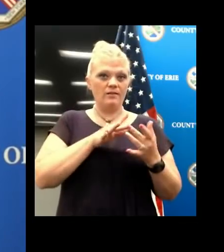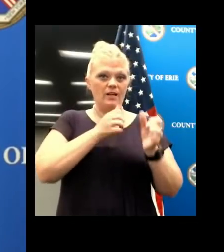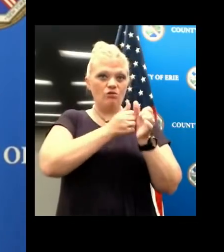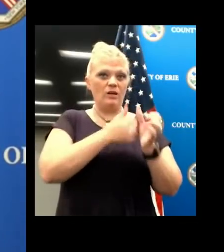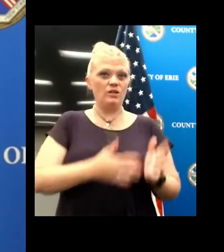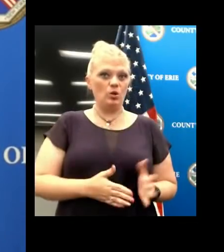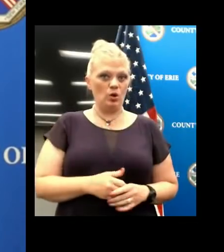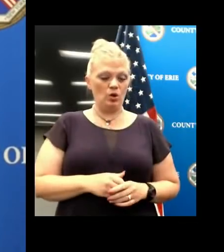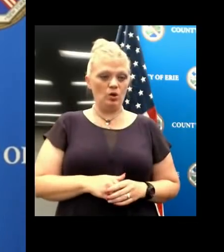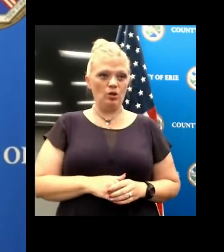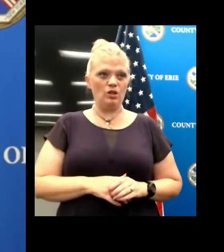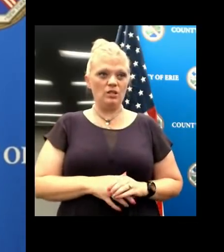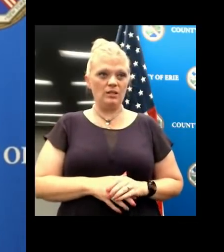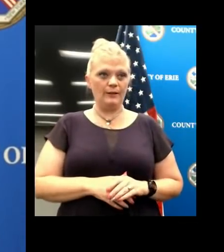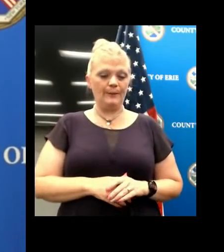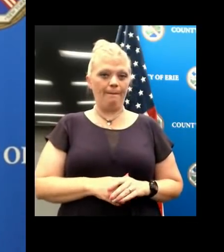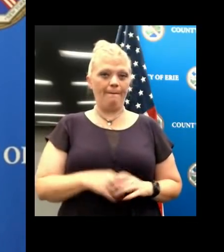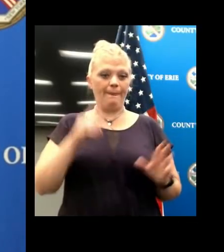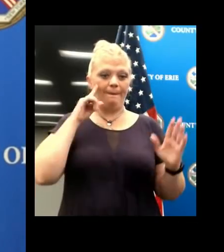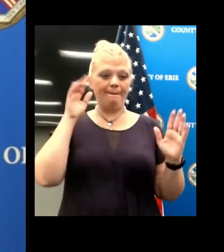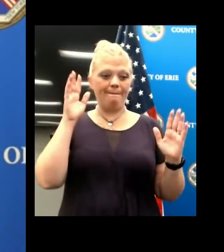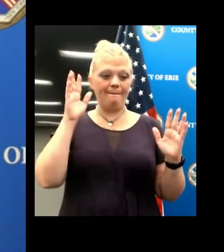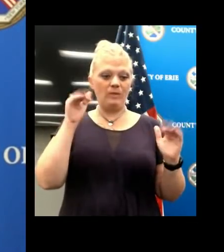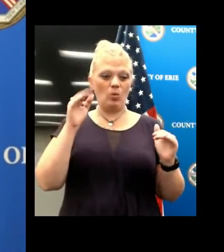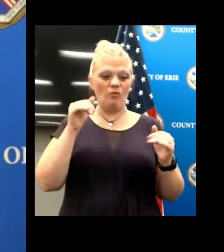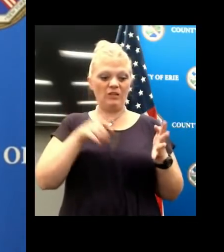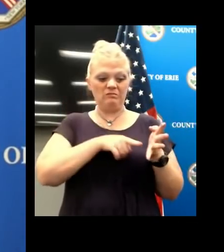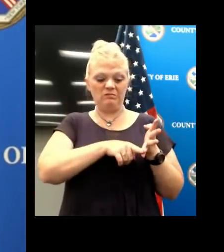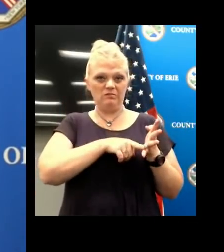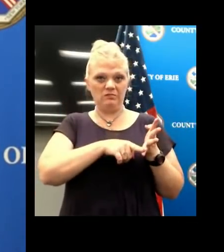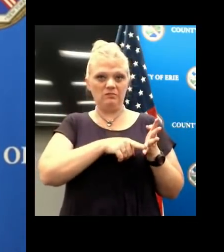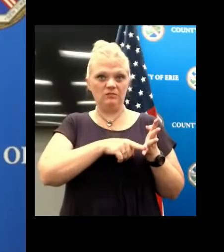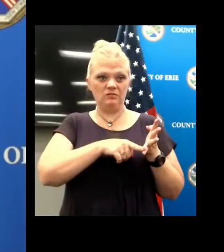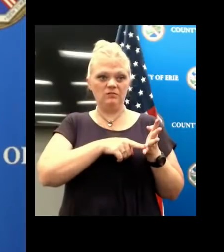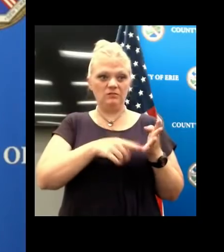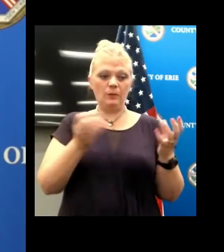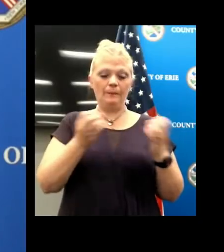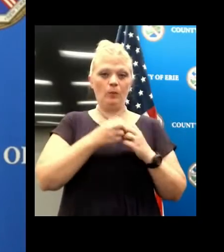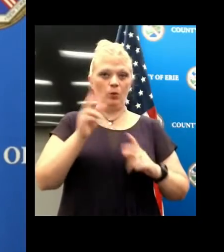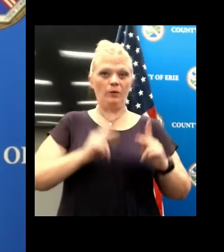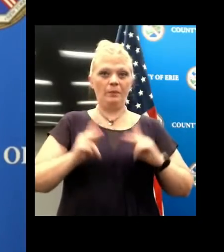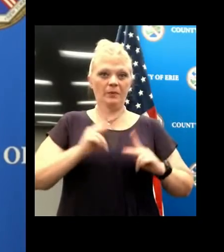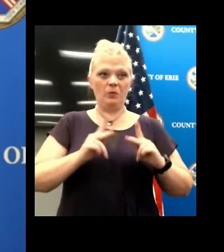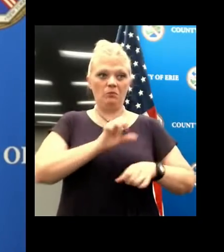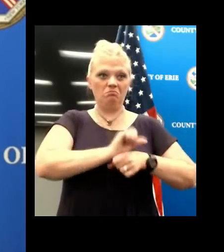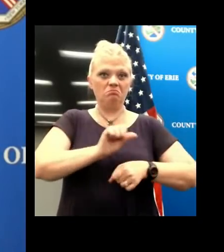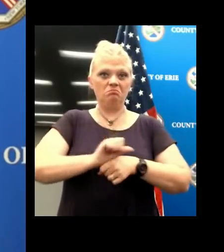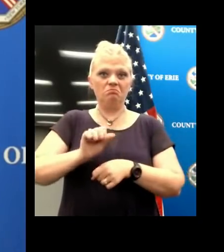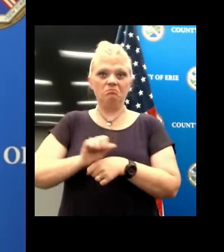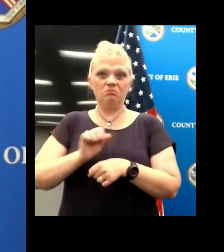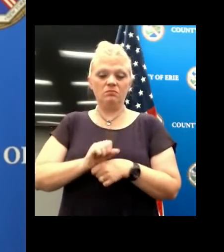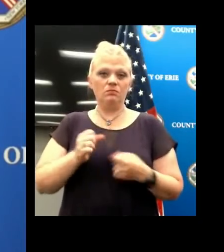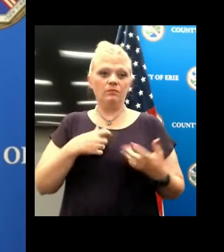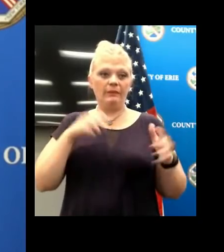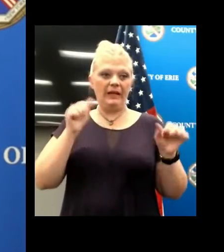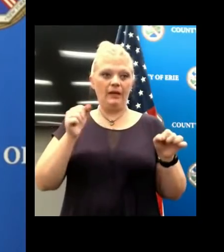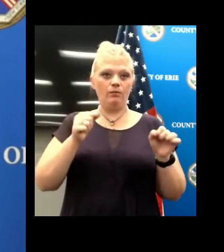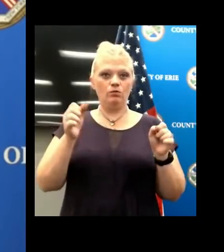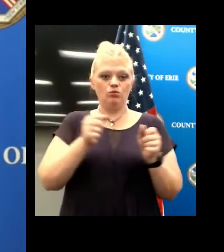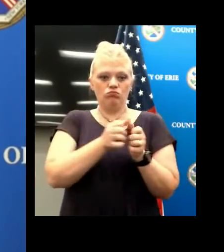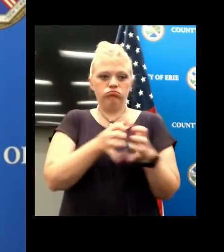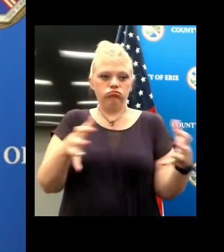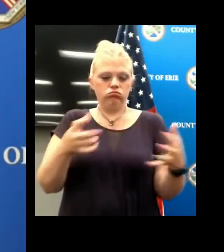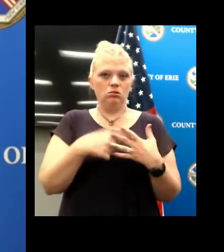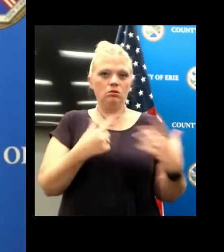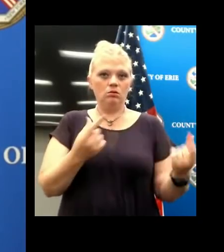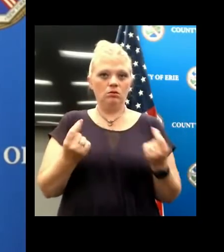So hopefully by the end of the month, we'll have more people in place and be able to expand what we're